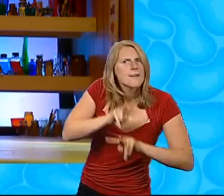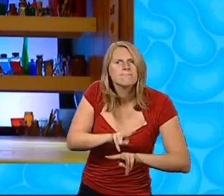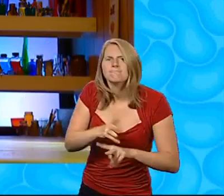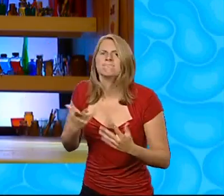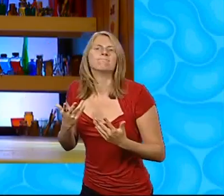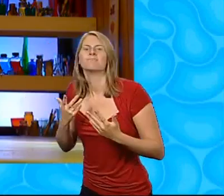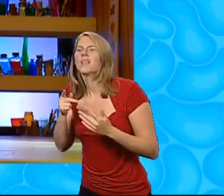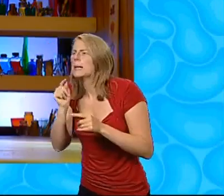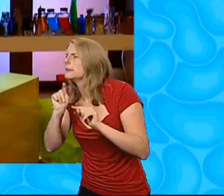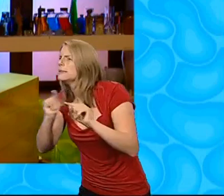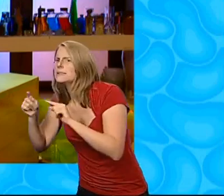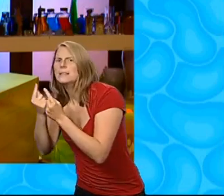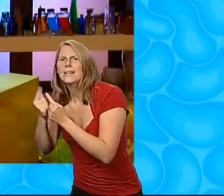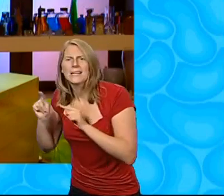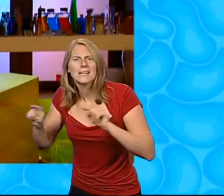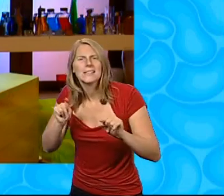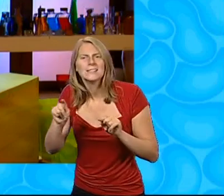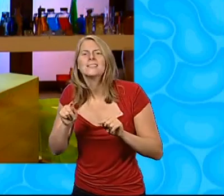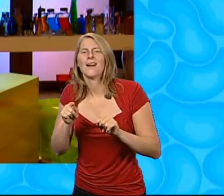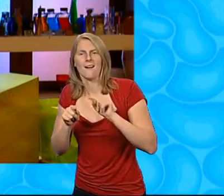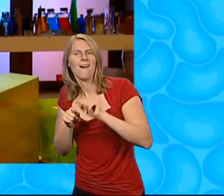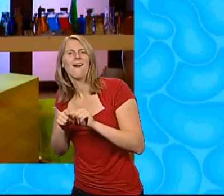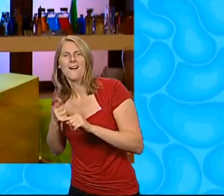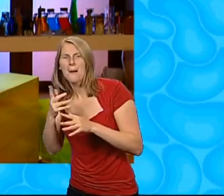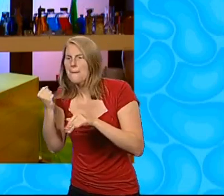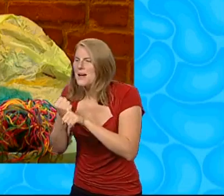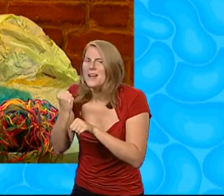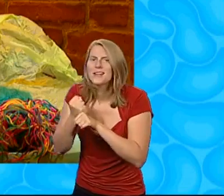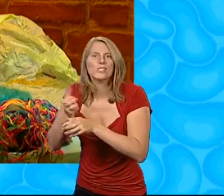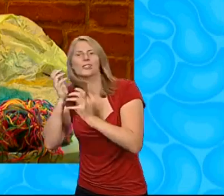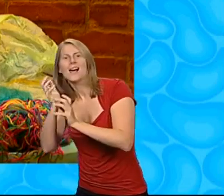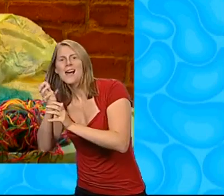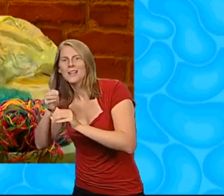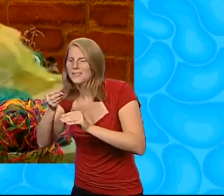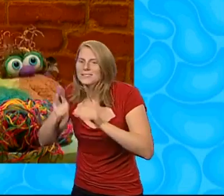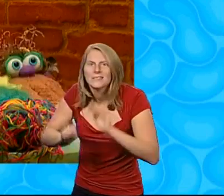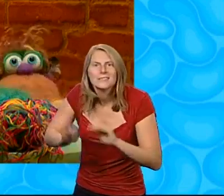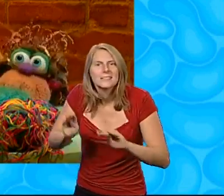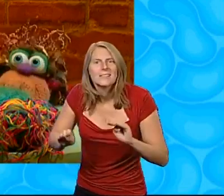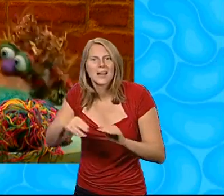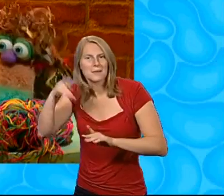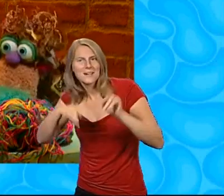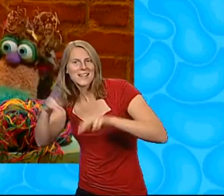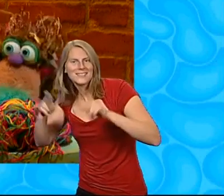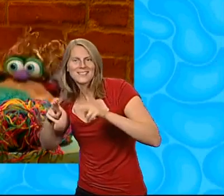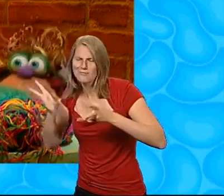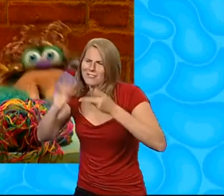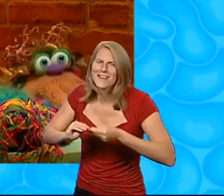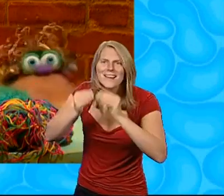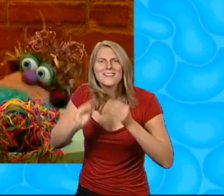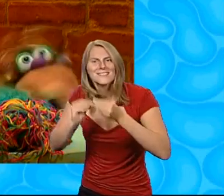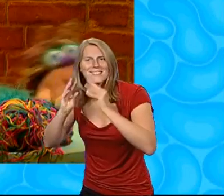me and you. Looking at making, shaking, sticking, painting. Mustn't